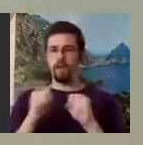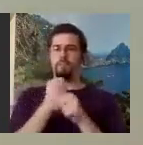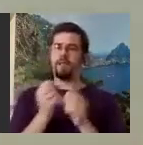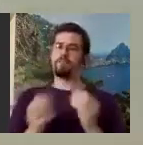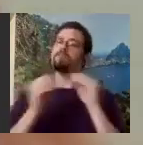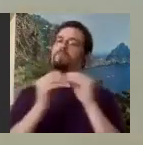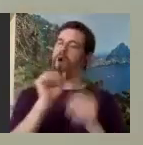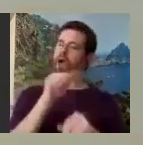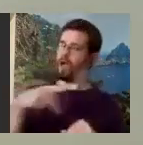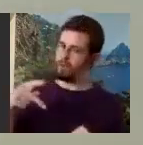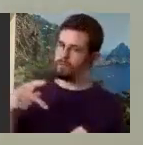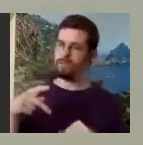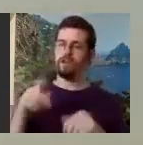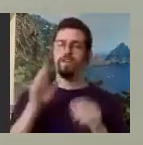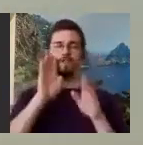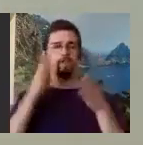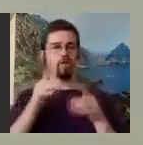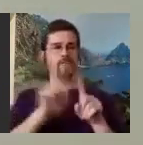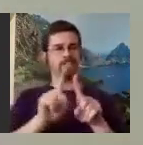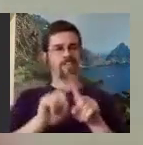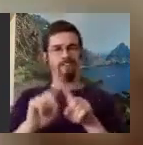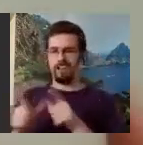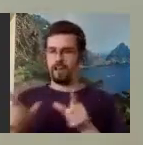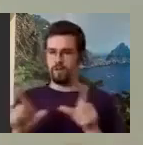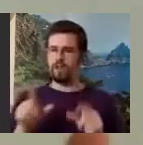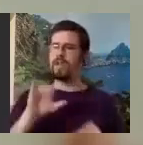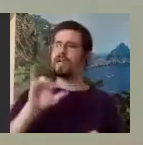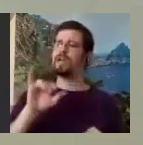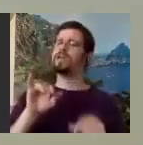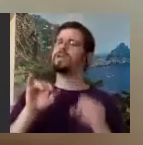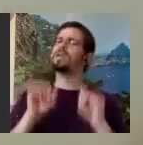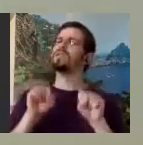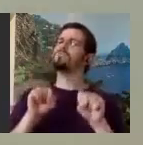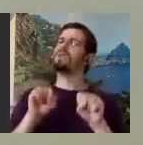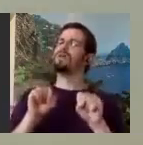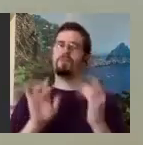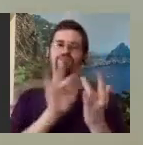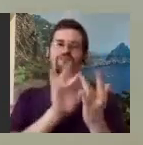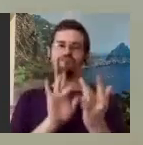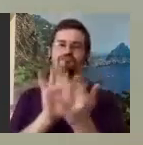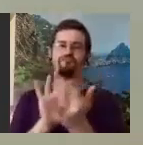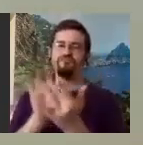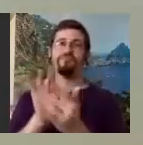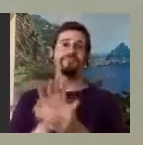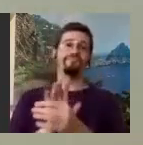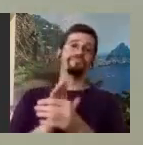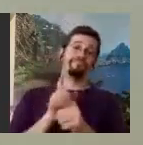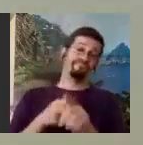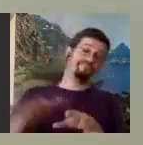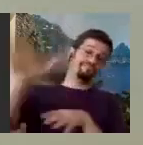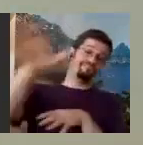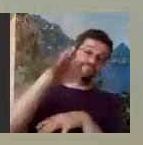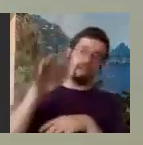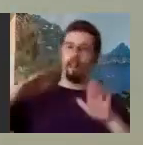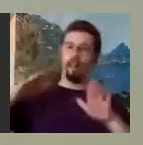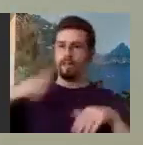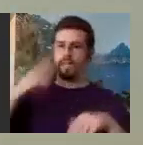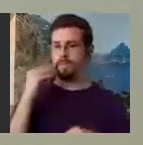So if I was to go further with sign writing, I would definitely, as Jake Chasan had